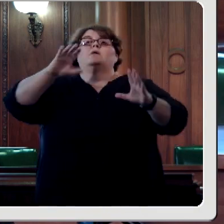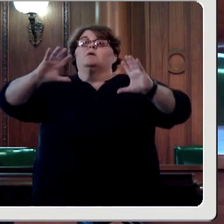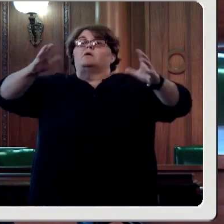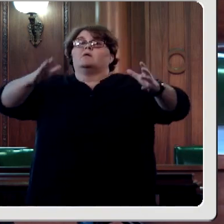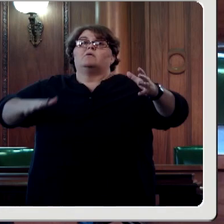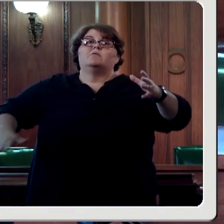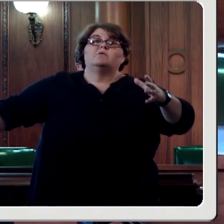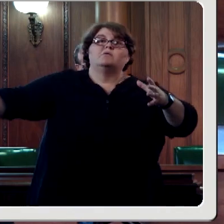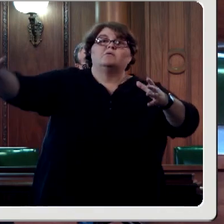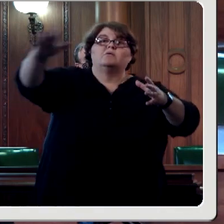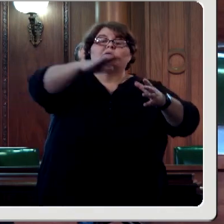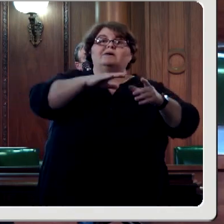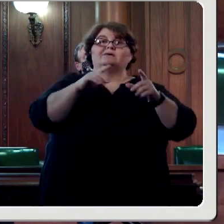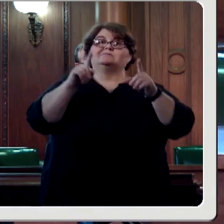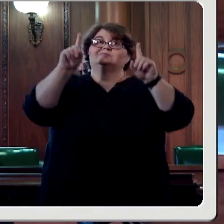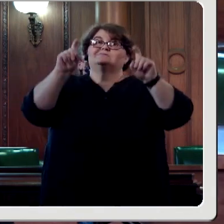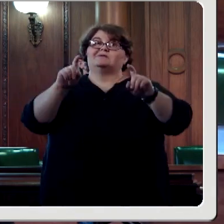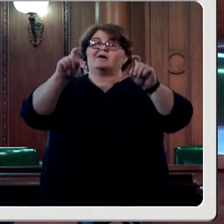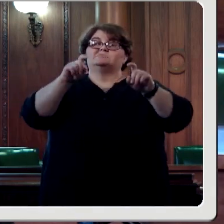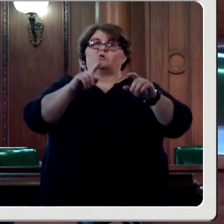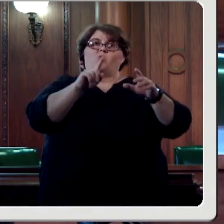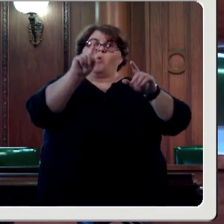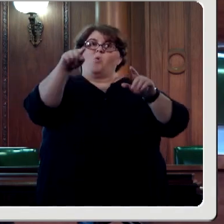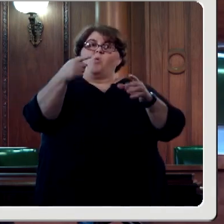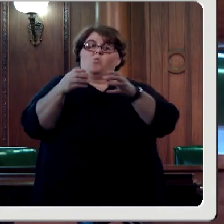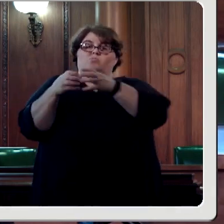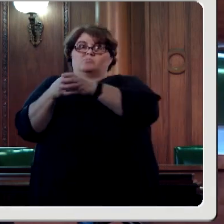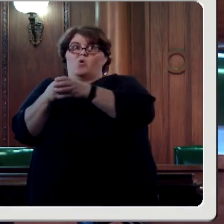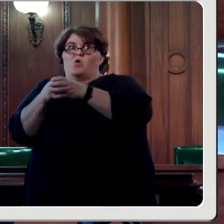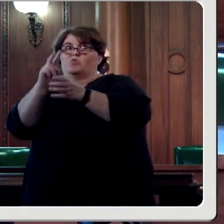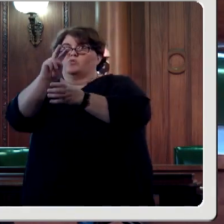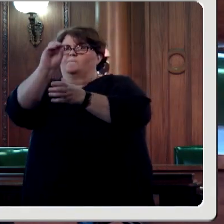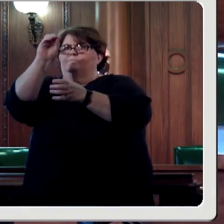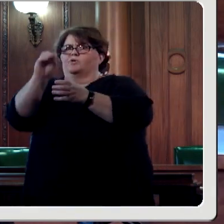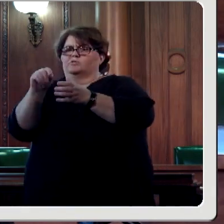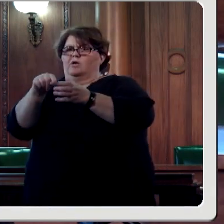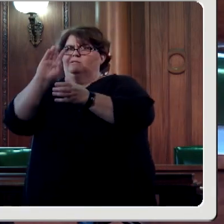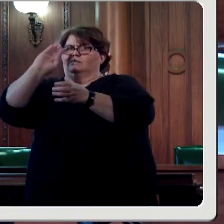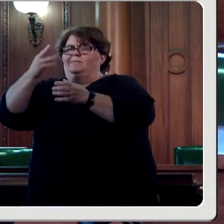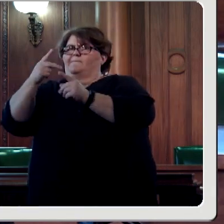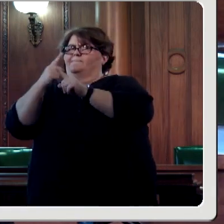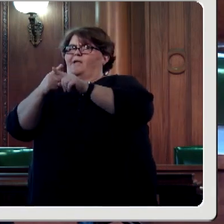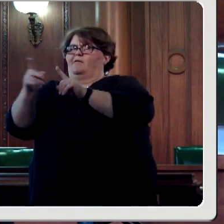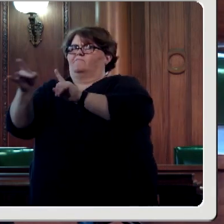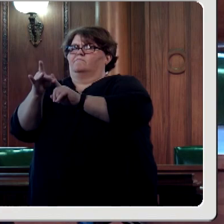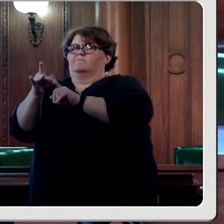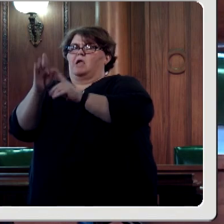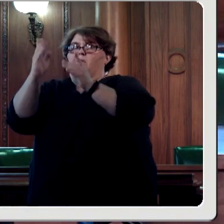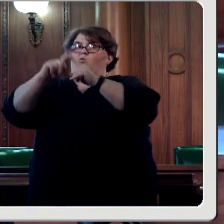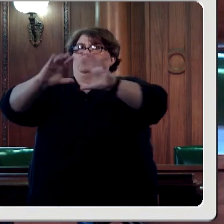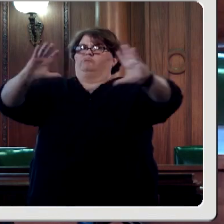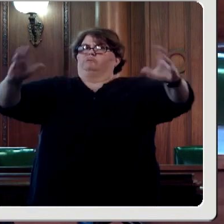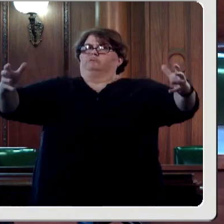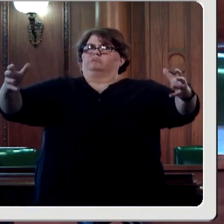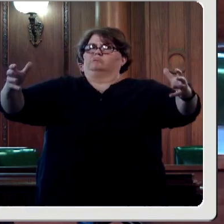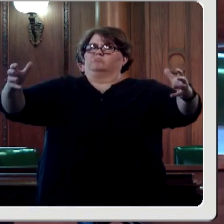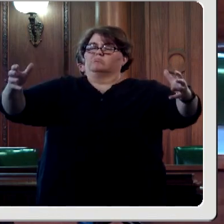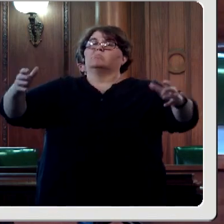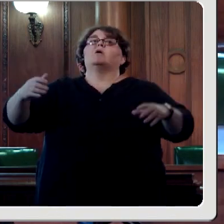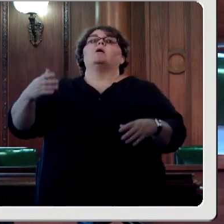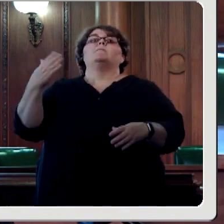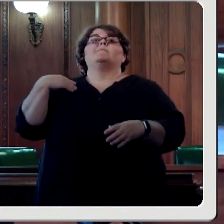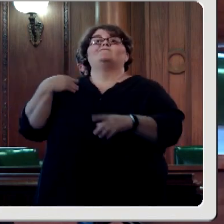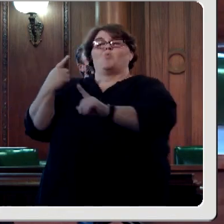around 2% over the course of the past 3 weeks after a few months at around 1%. This past week, we